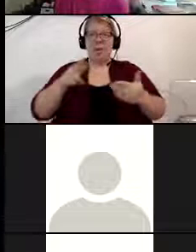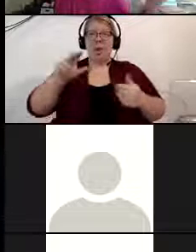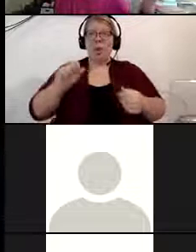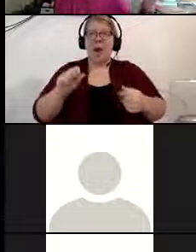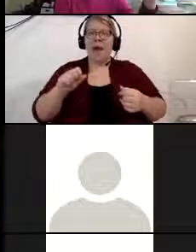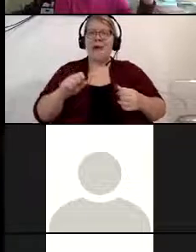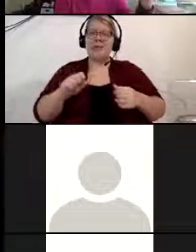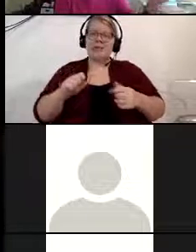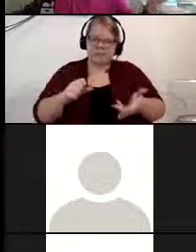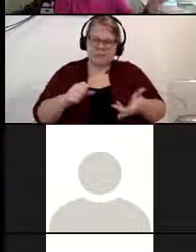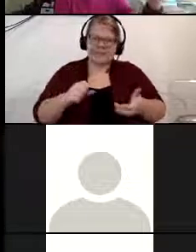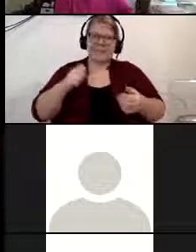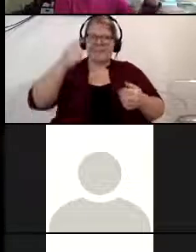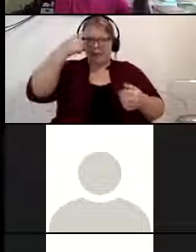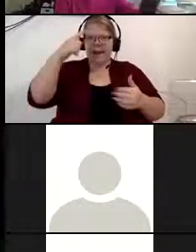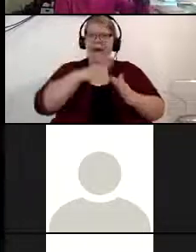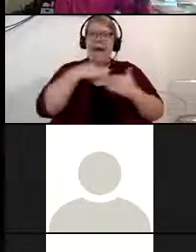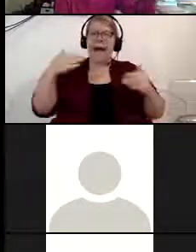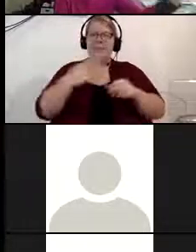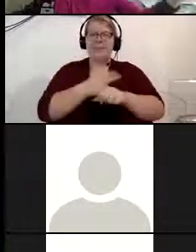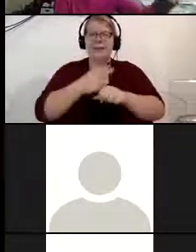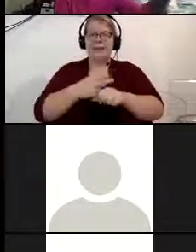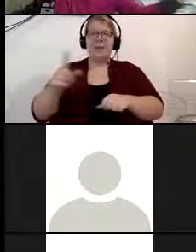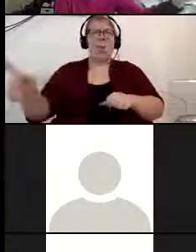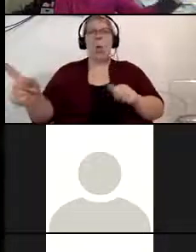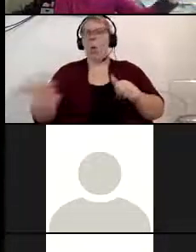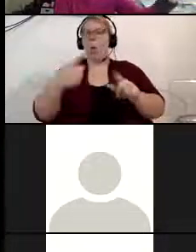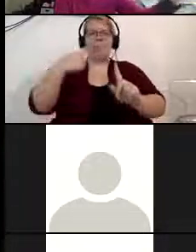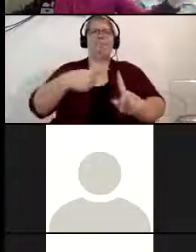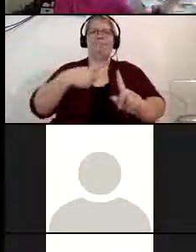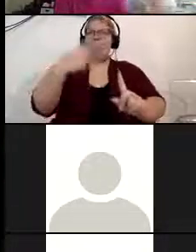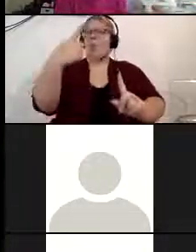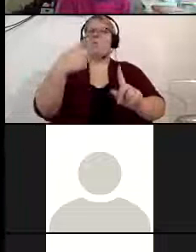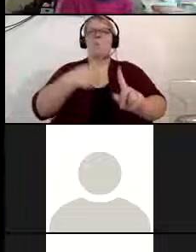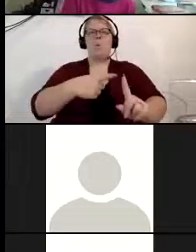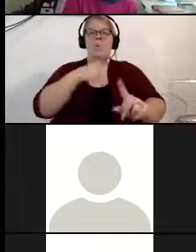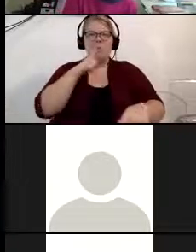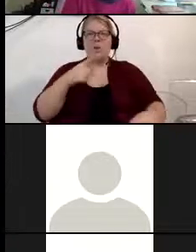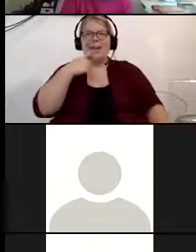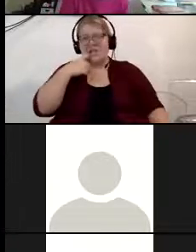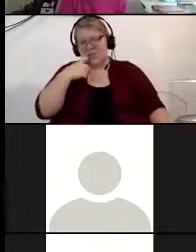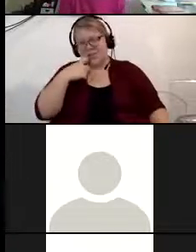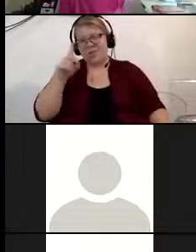see abstinence as the only goal in dealing with addictive disorders.